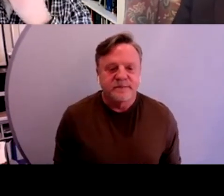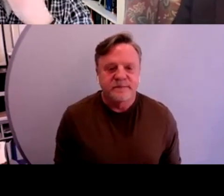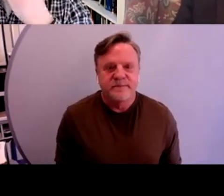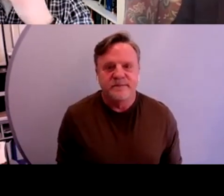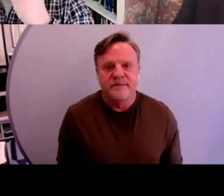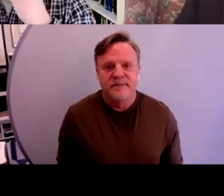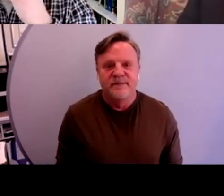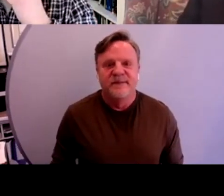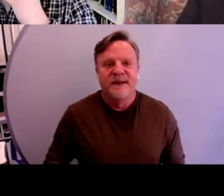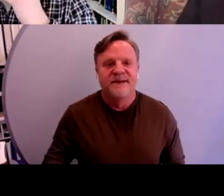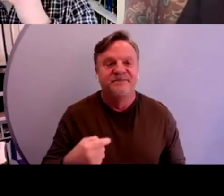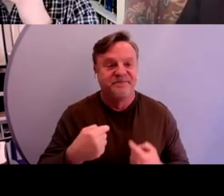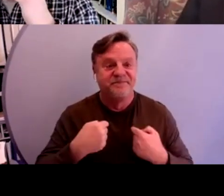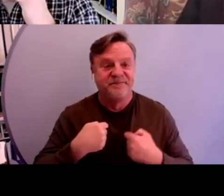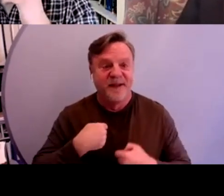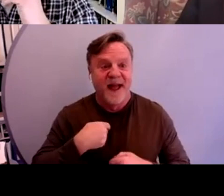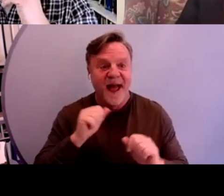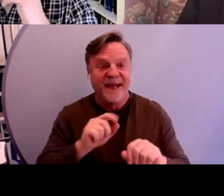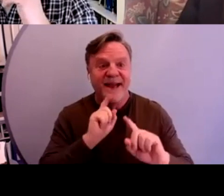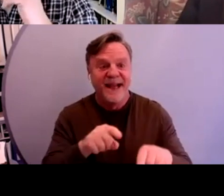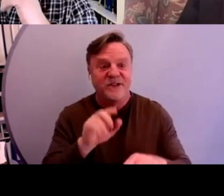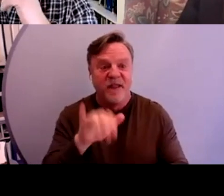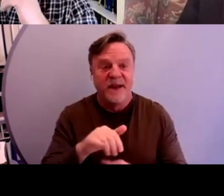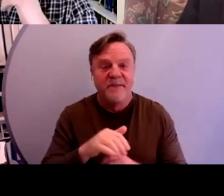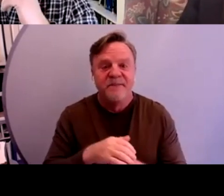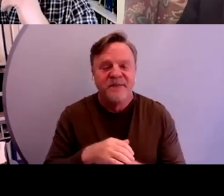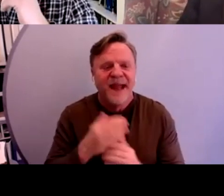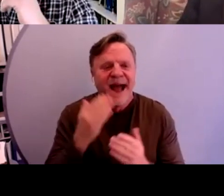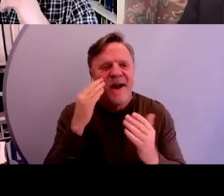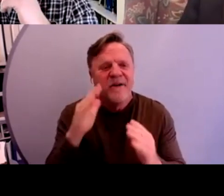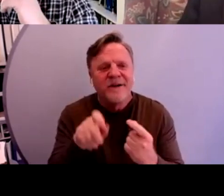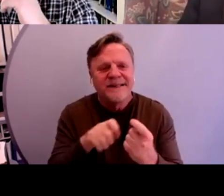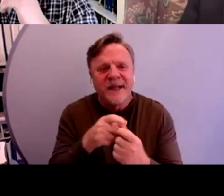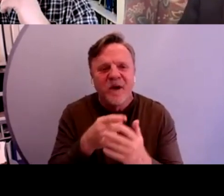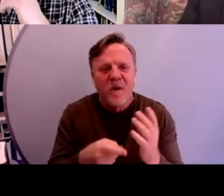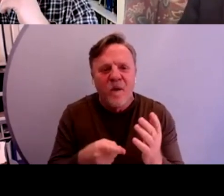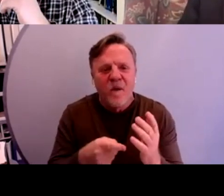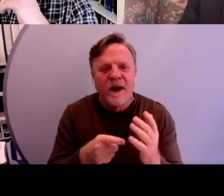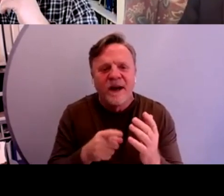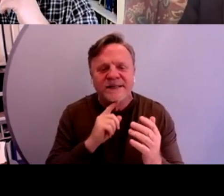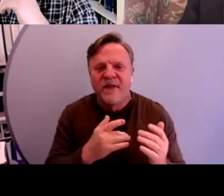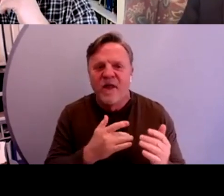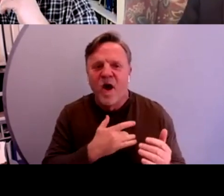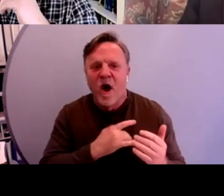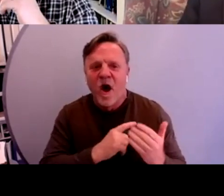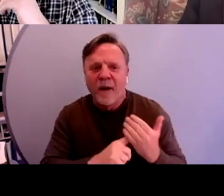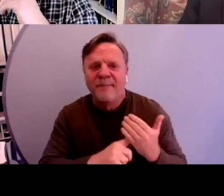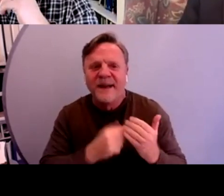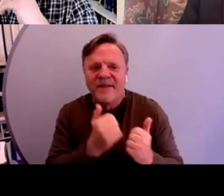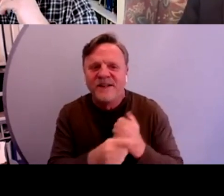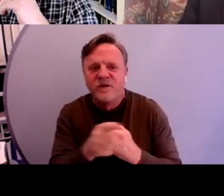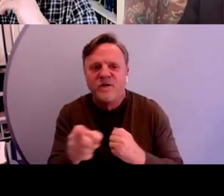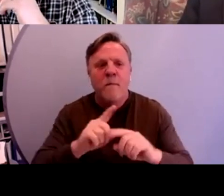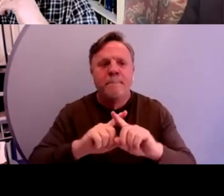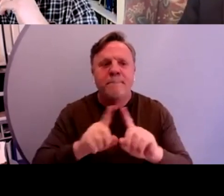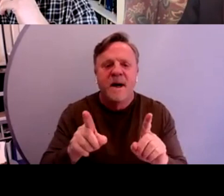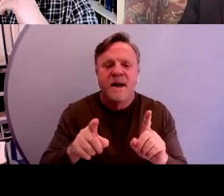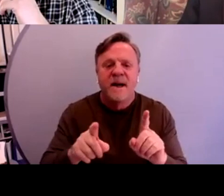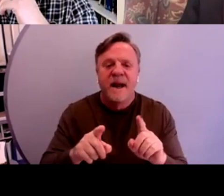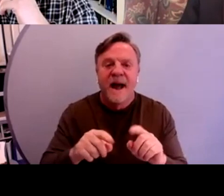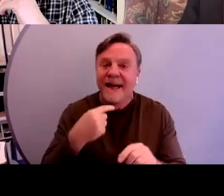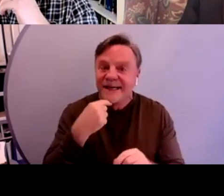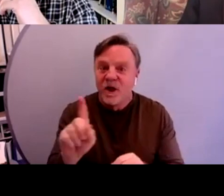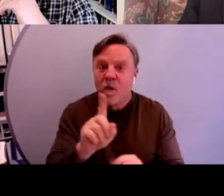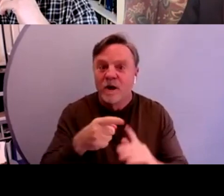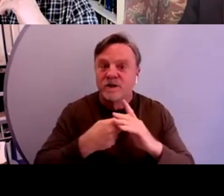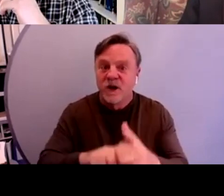I can answer that. I don't know exactly what you mean by what has been the heartbeat of each of you, but I can tell you where it started for